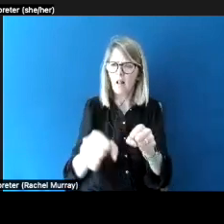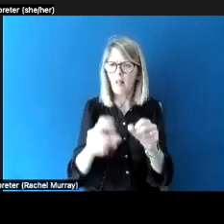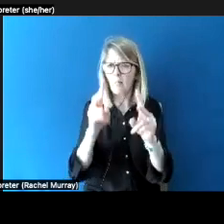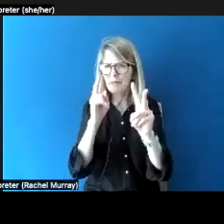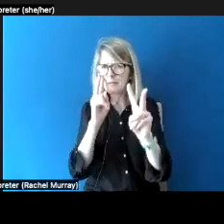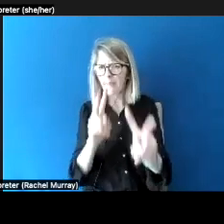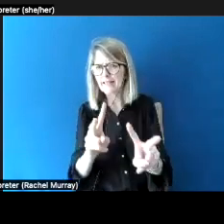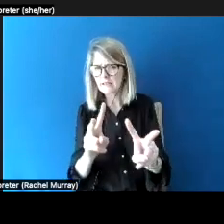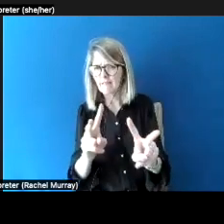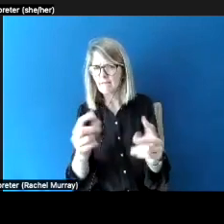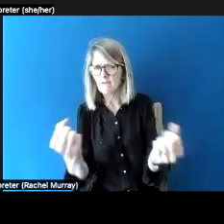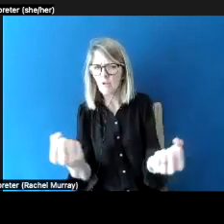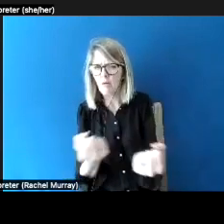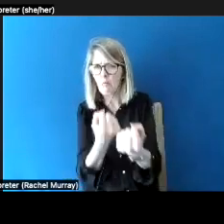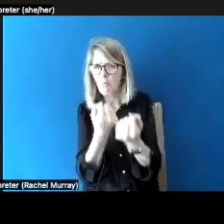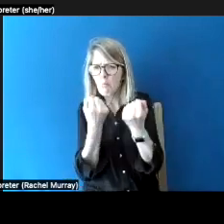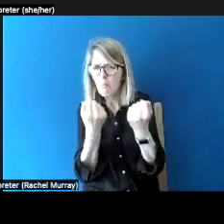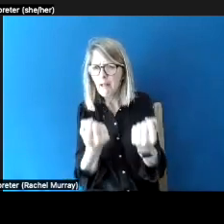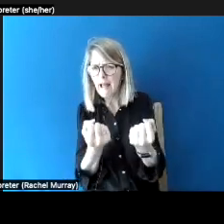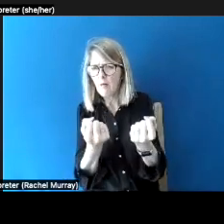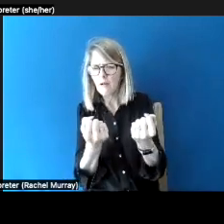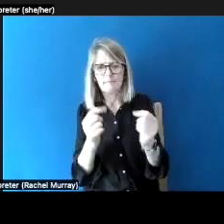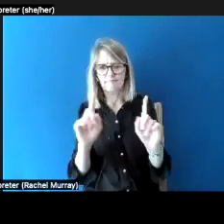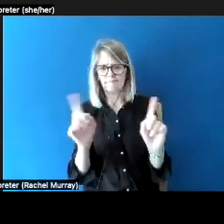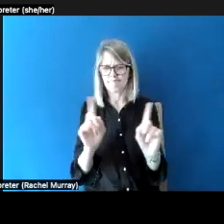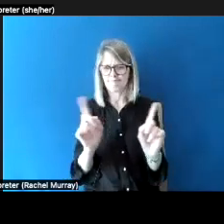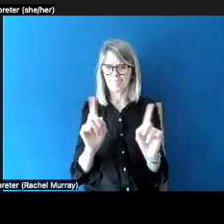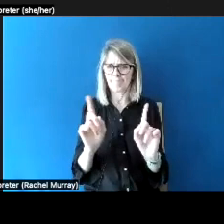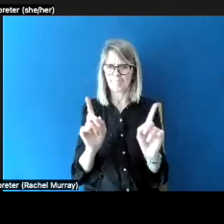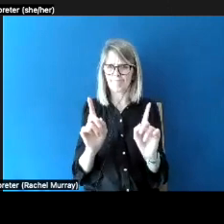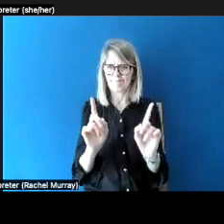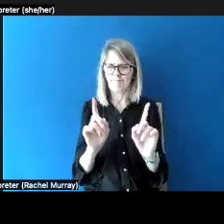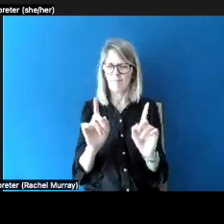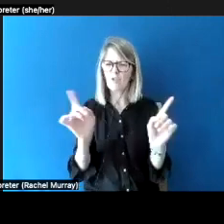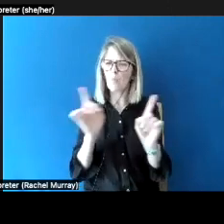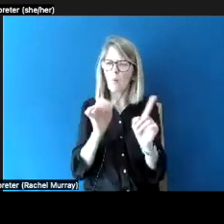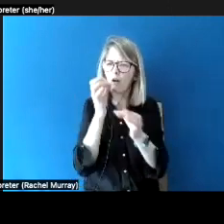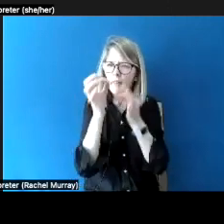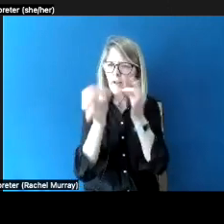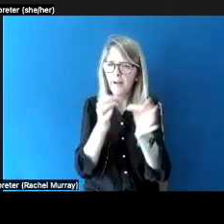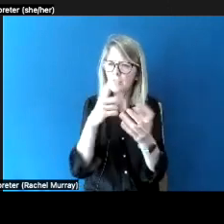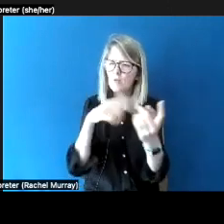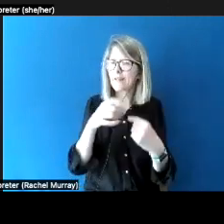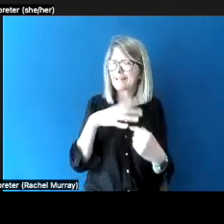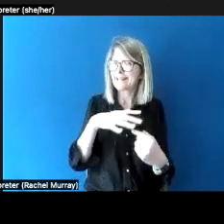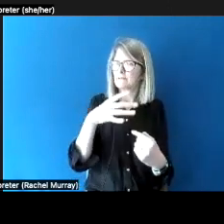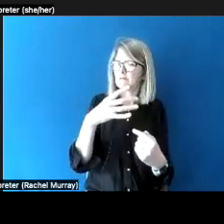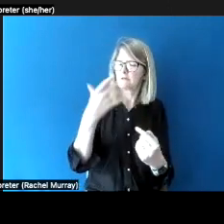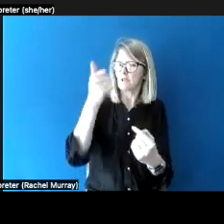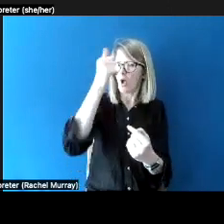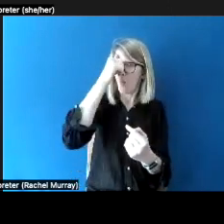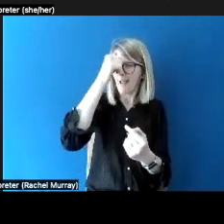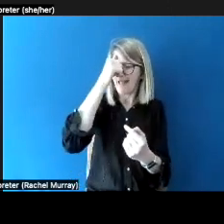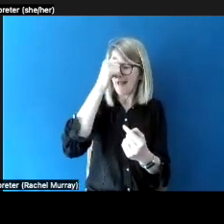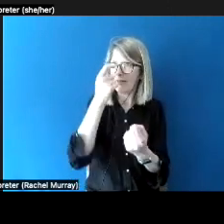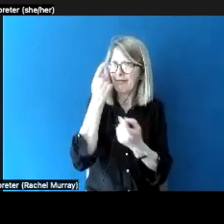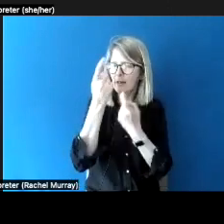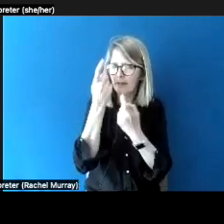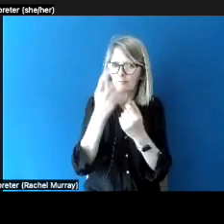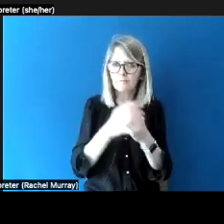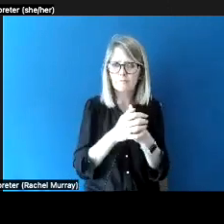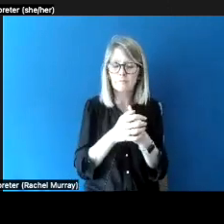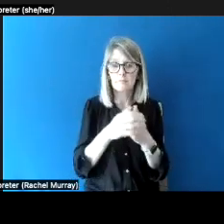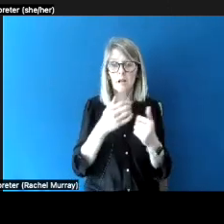within the questions about Church of England that we need to be aware of? What I suggest is